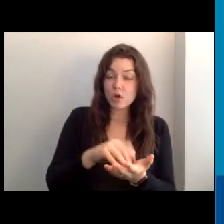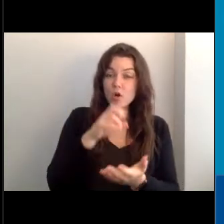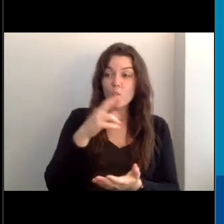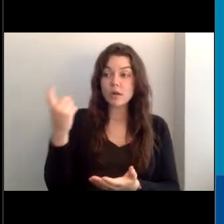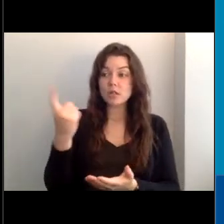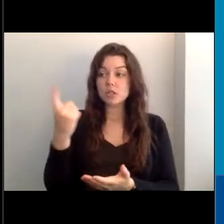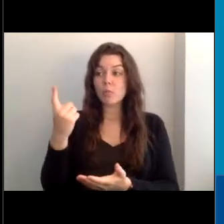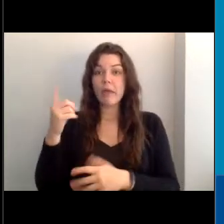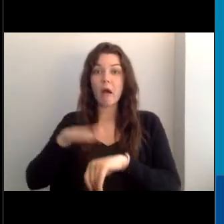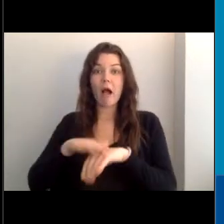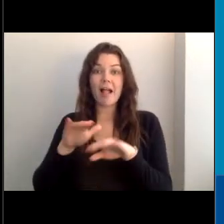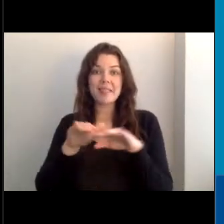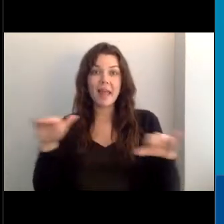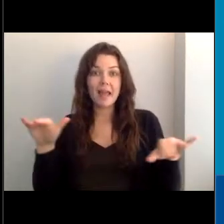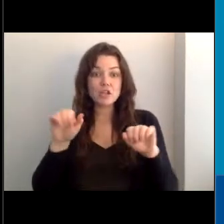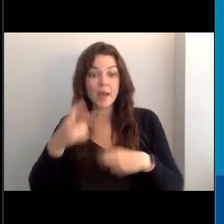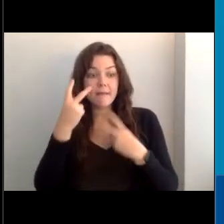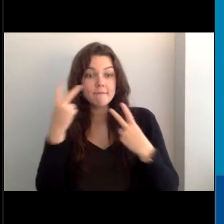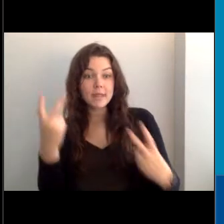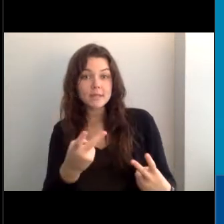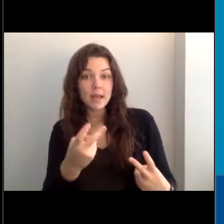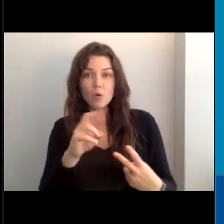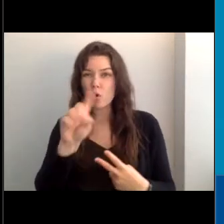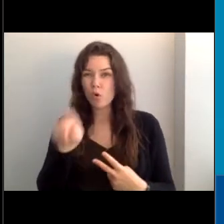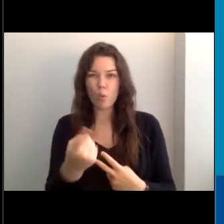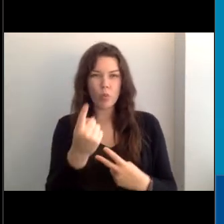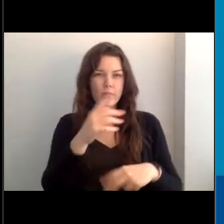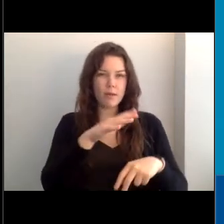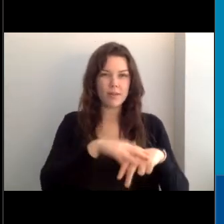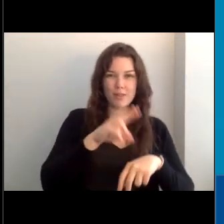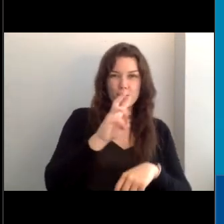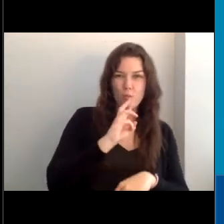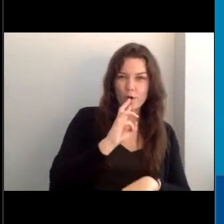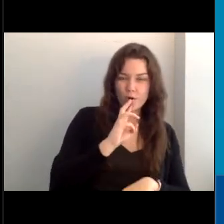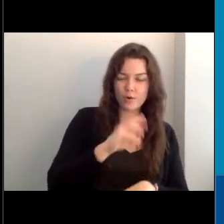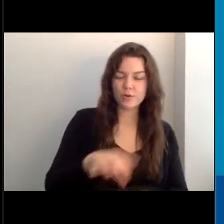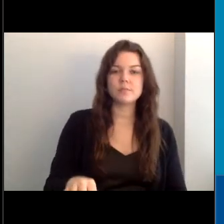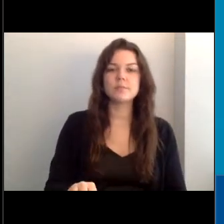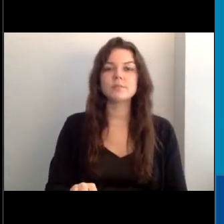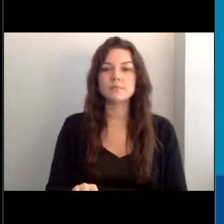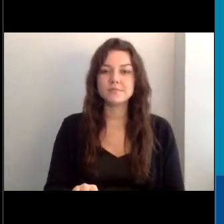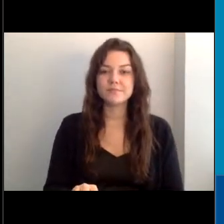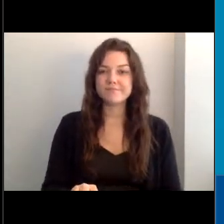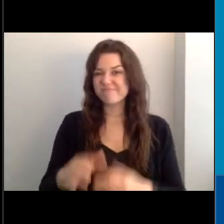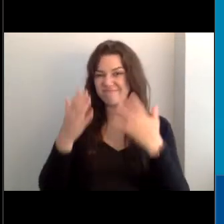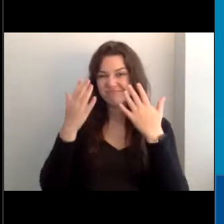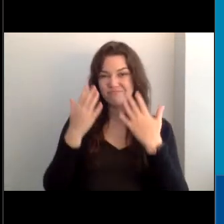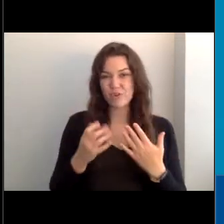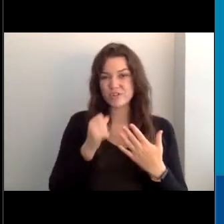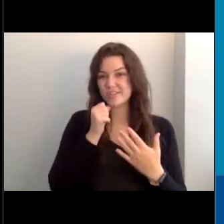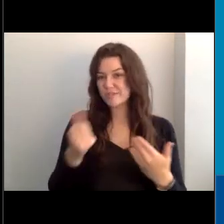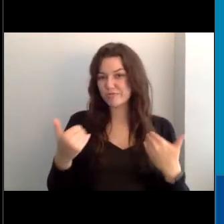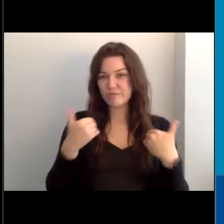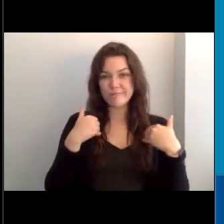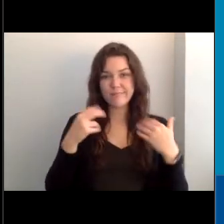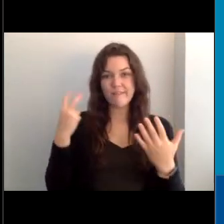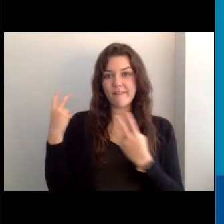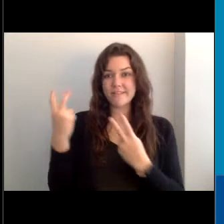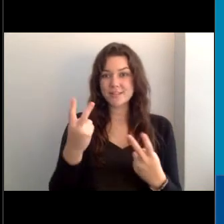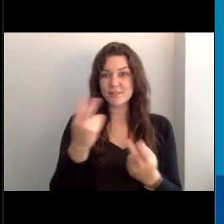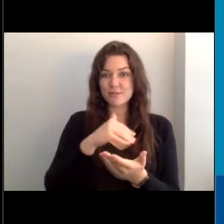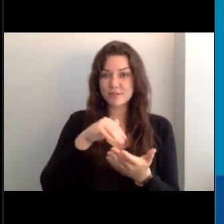Banks sanctuary, or can you just visit it in the water? Unfortunately, we do not have a visitor center right now. So just